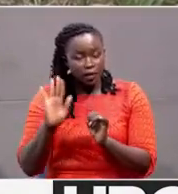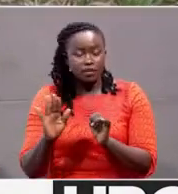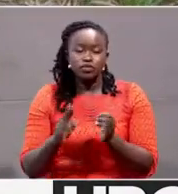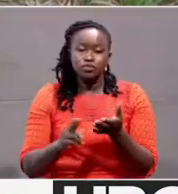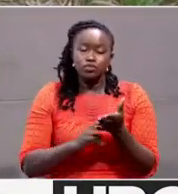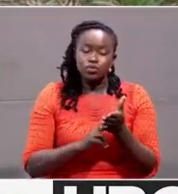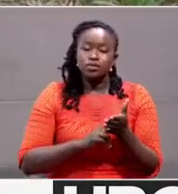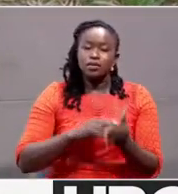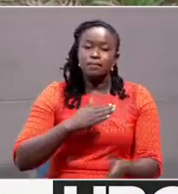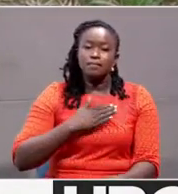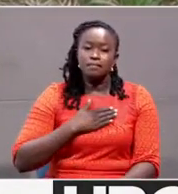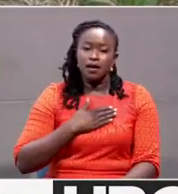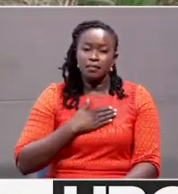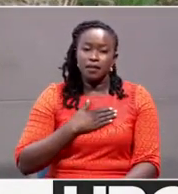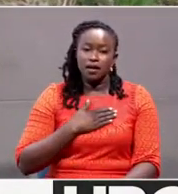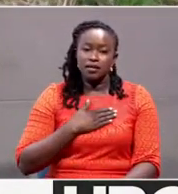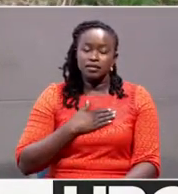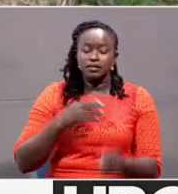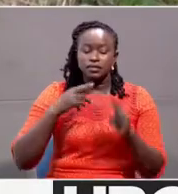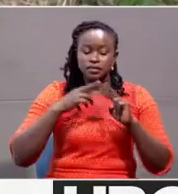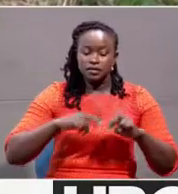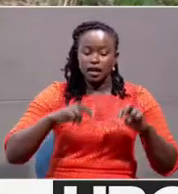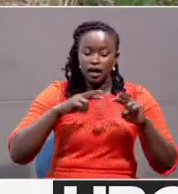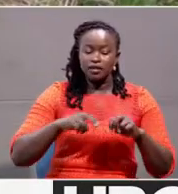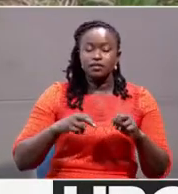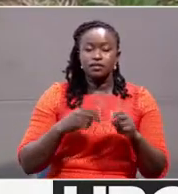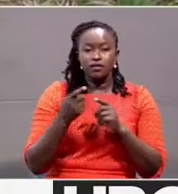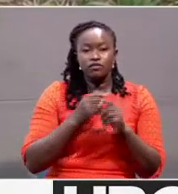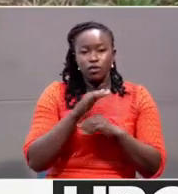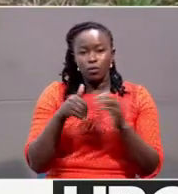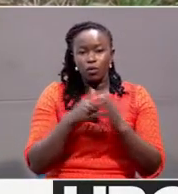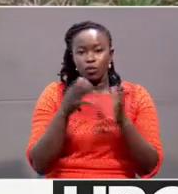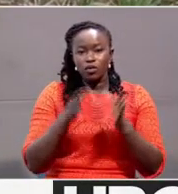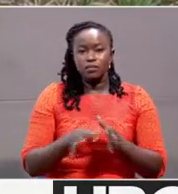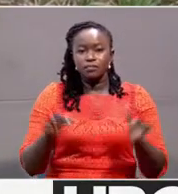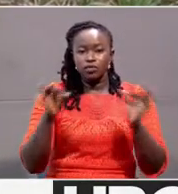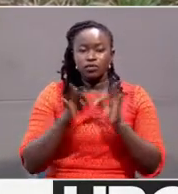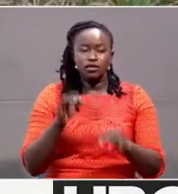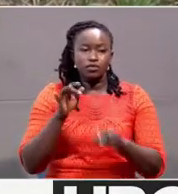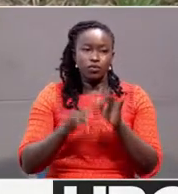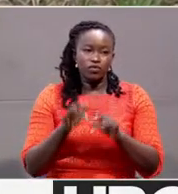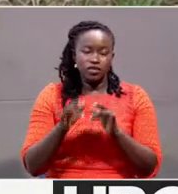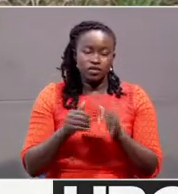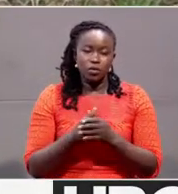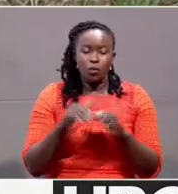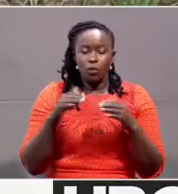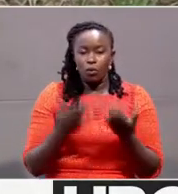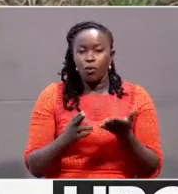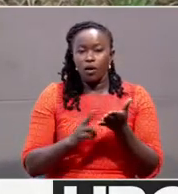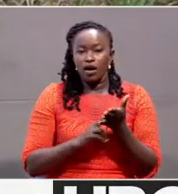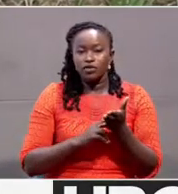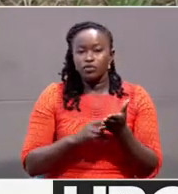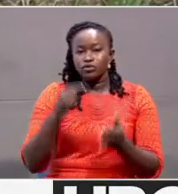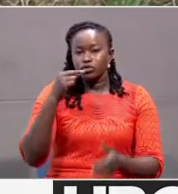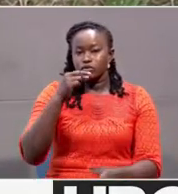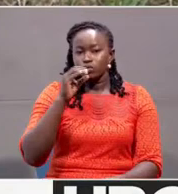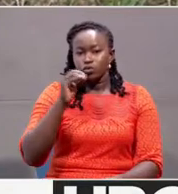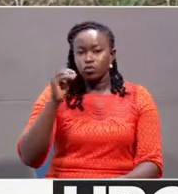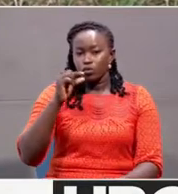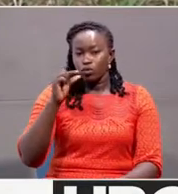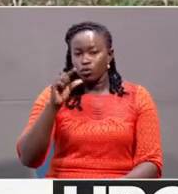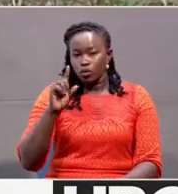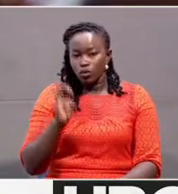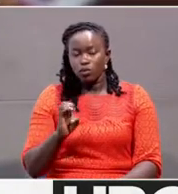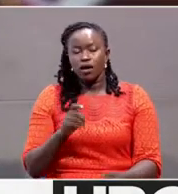my search from all the necessary offices, or I use Google. And I obtained